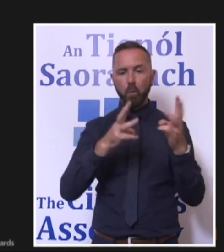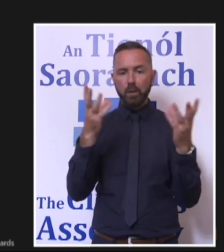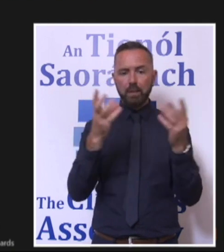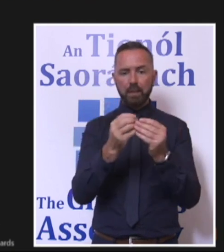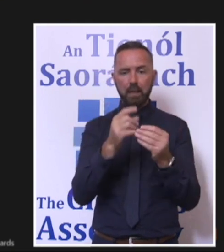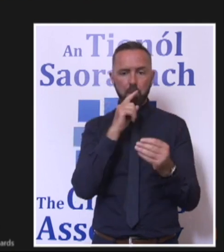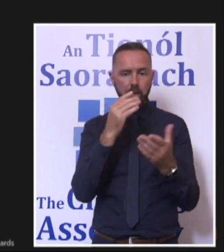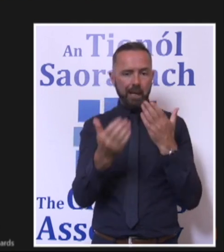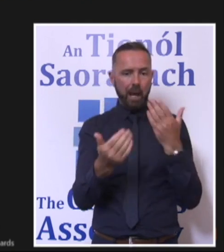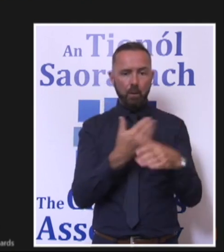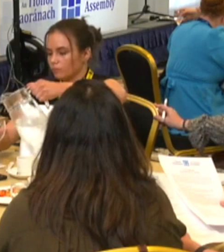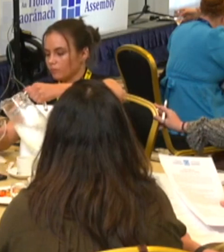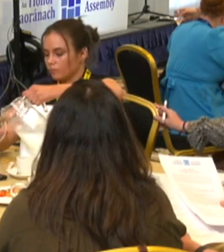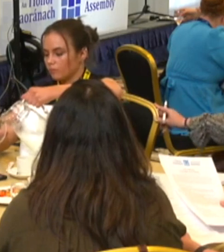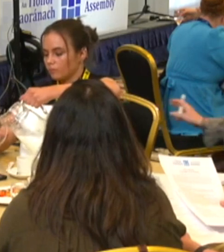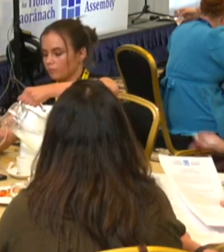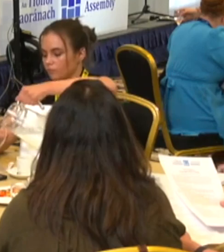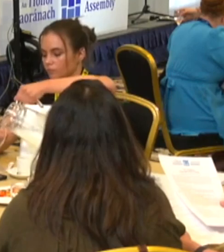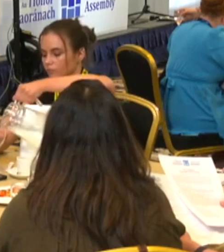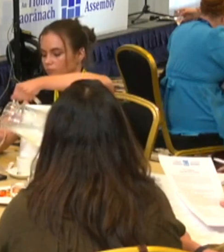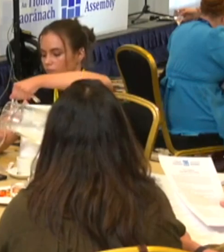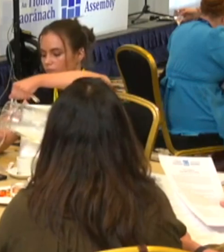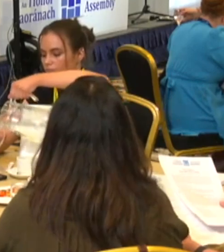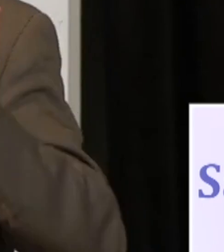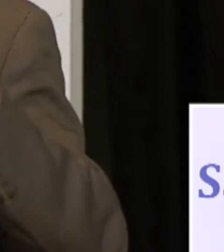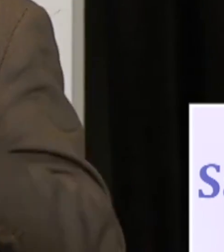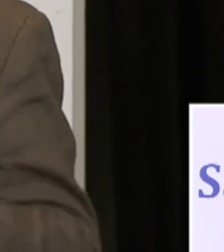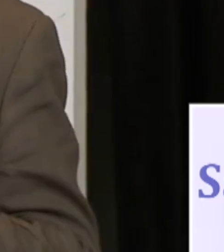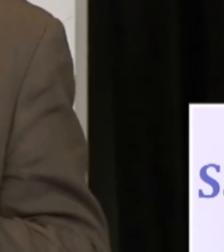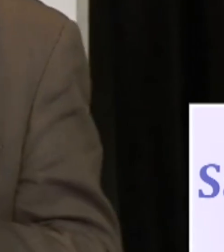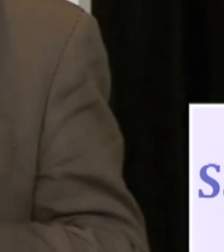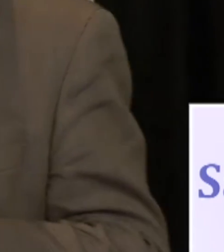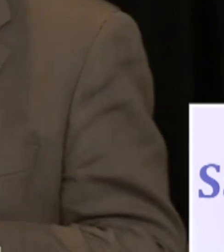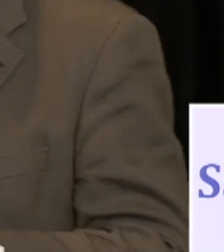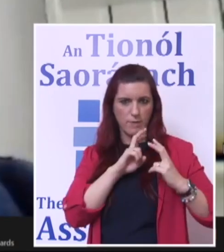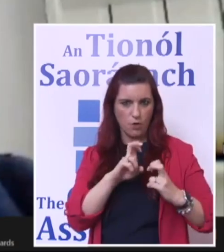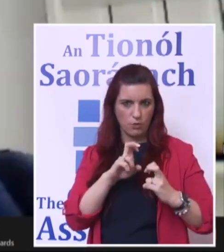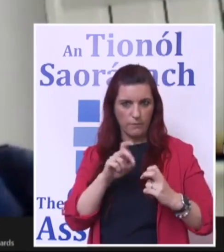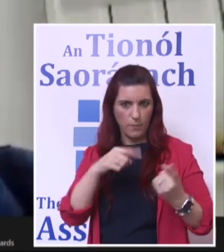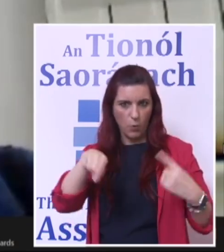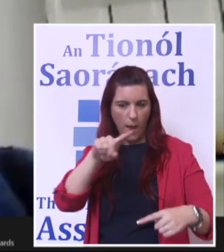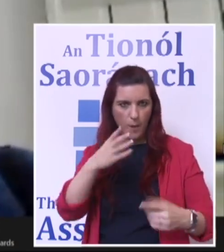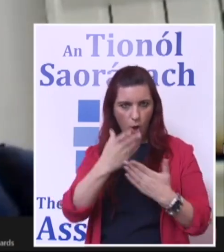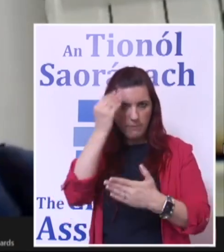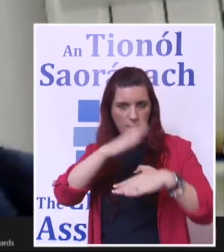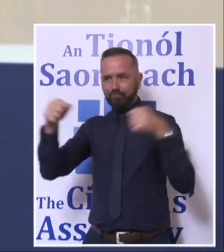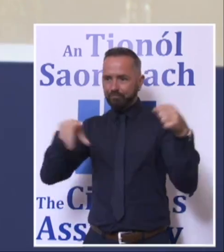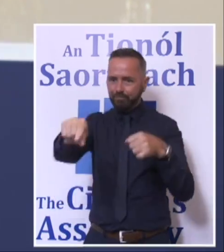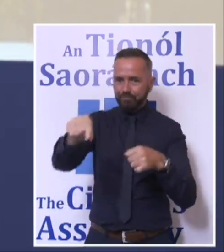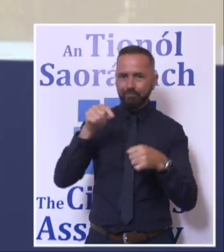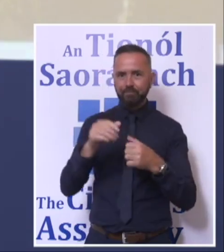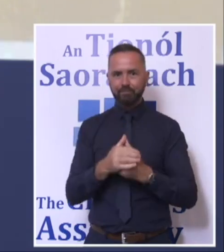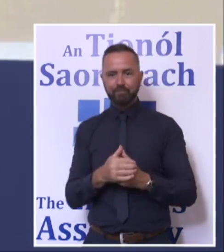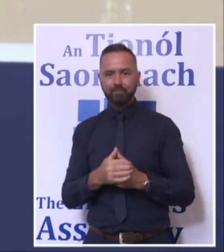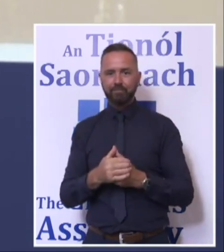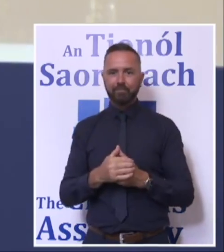to protect you from the pounding rain. Borried bonya from a neighbour, sourced the sweets from the van. Then a bit of brown and a looser, thinking